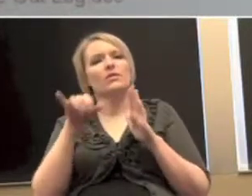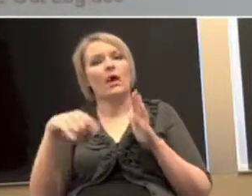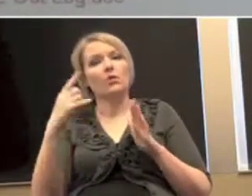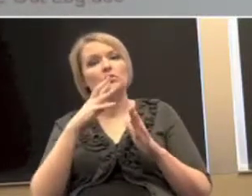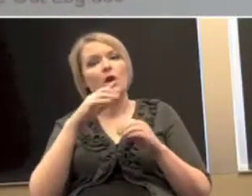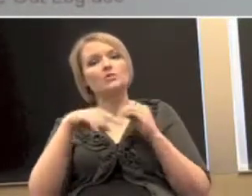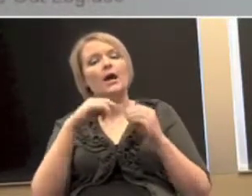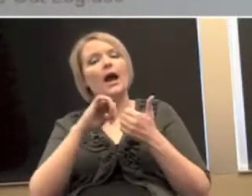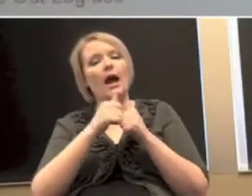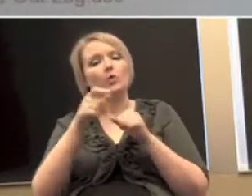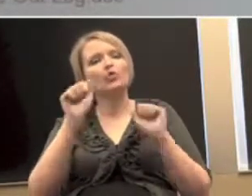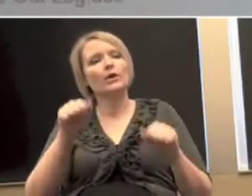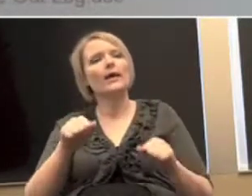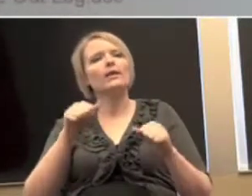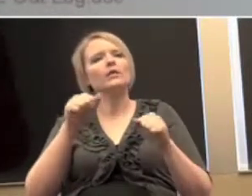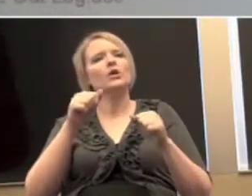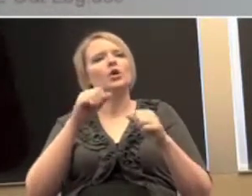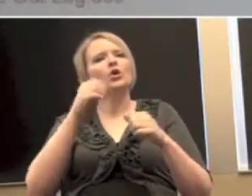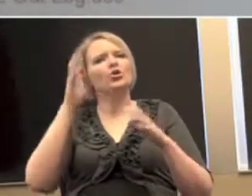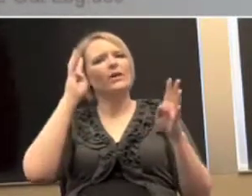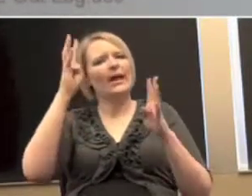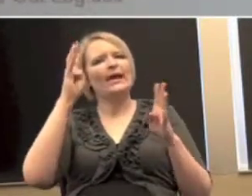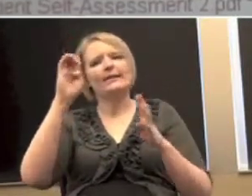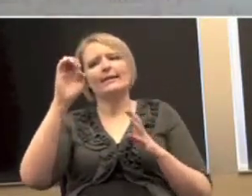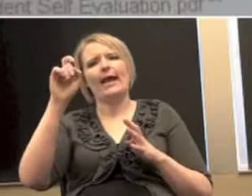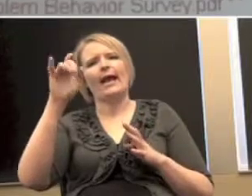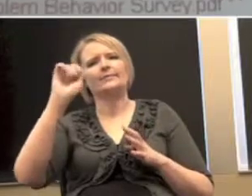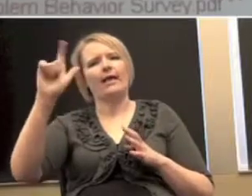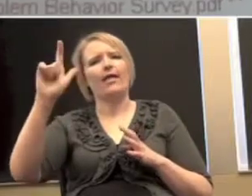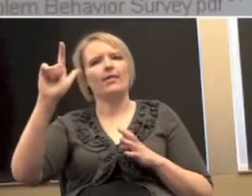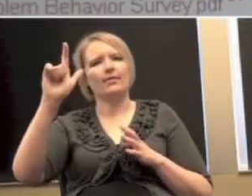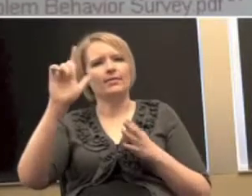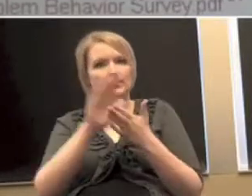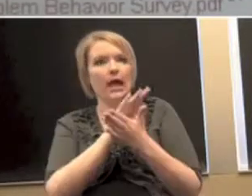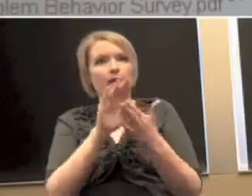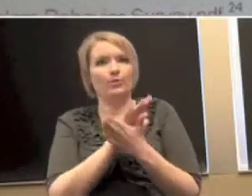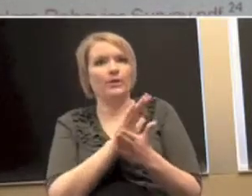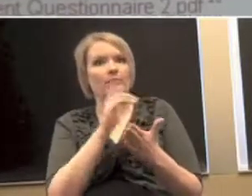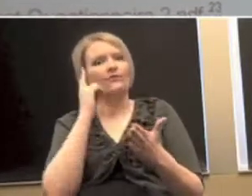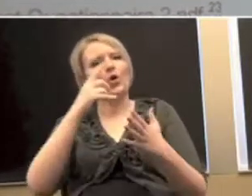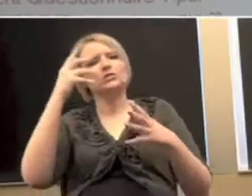talks about how you can build an Excel document to summarize all the students that you have.